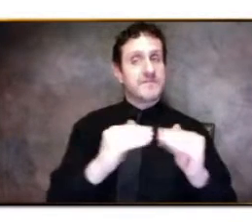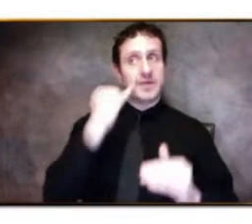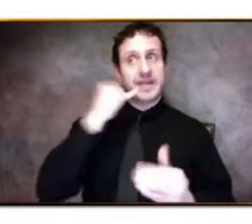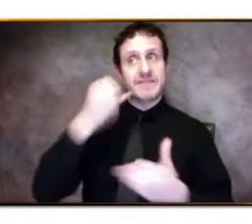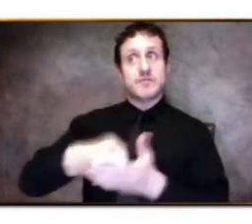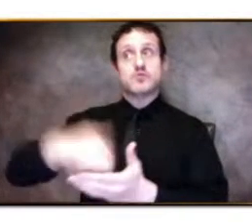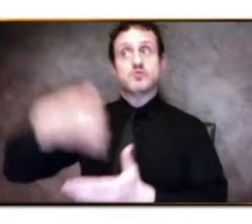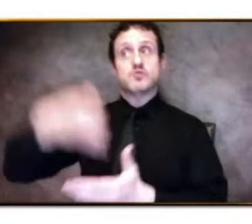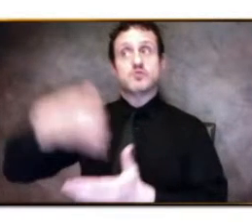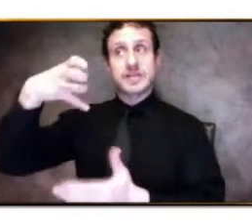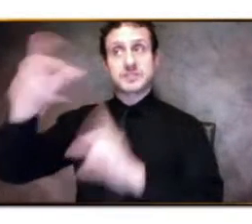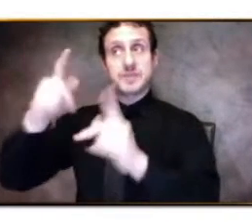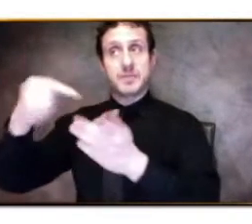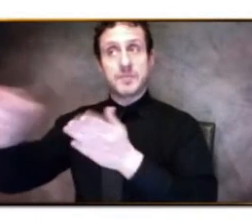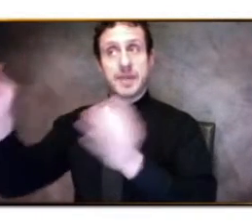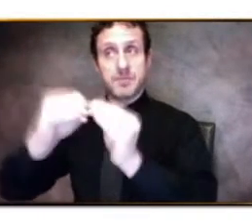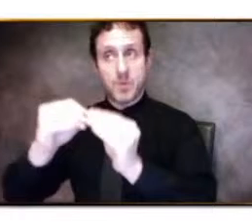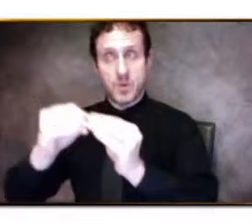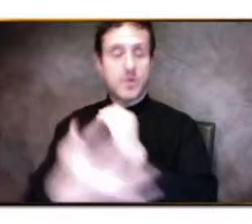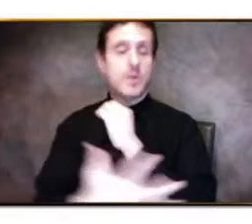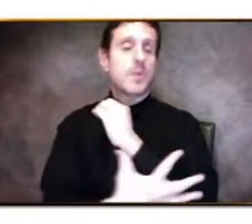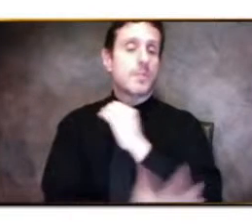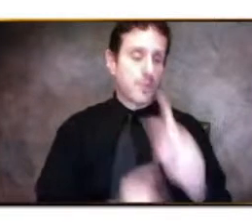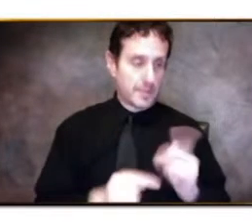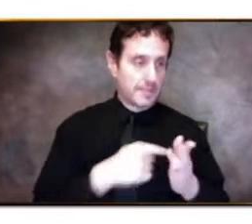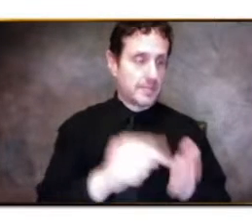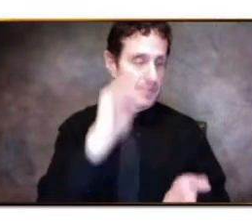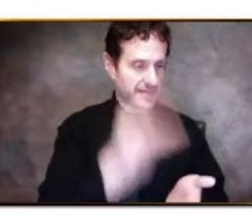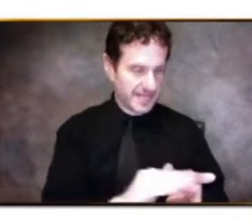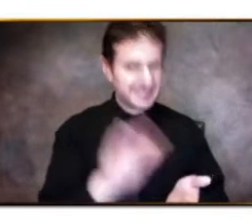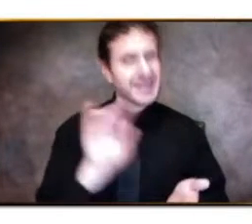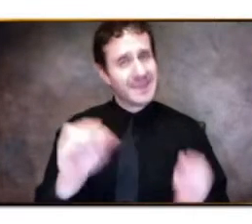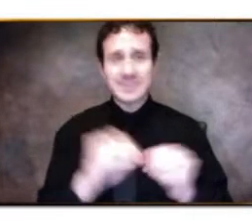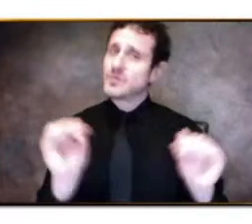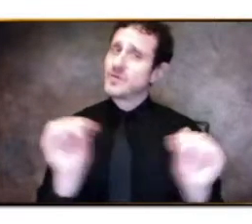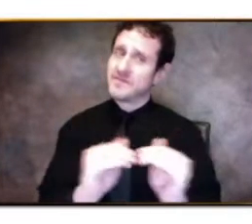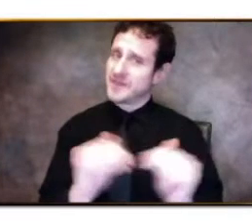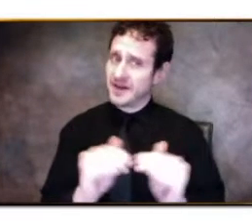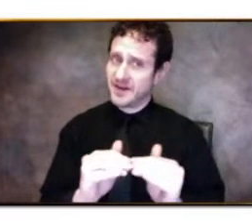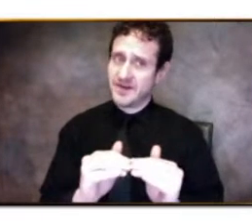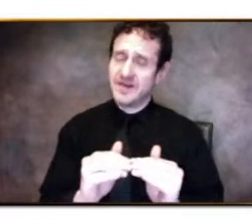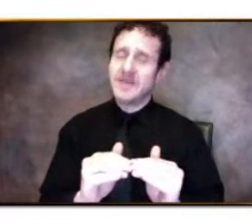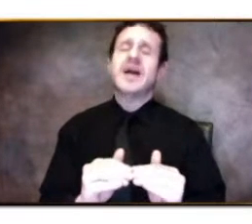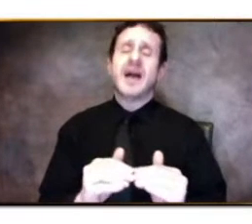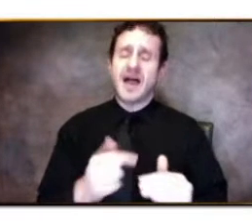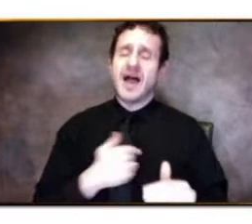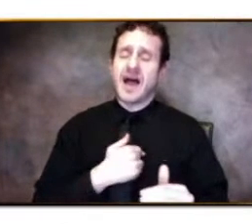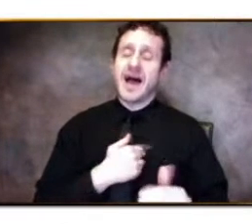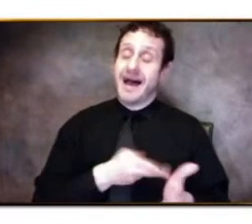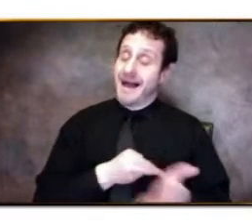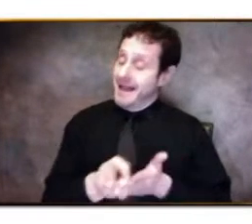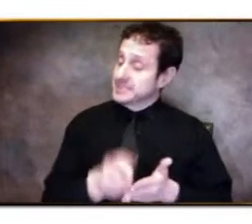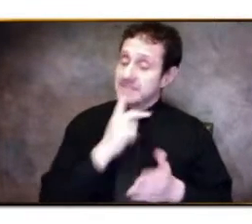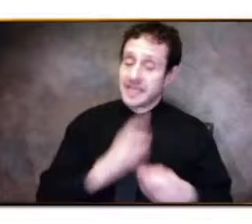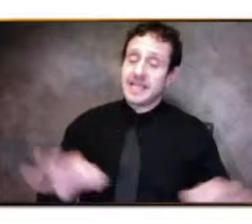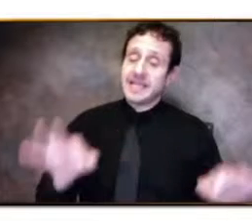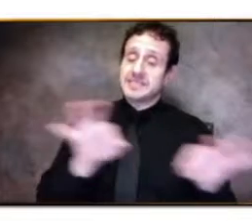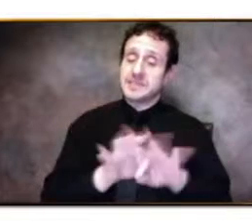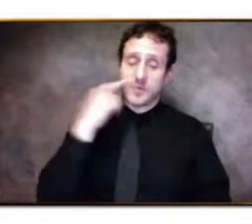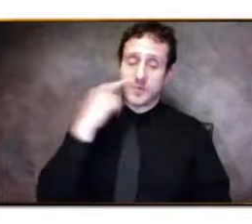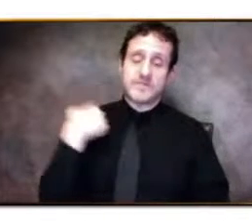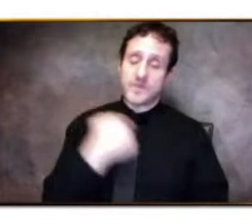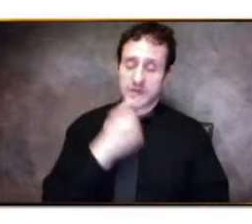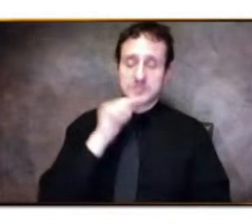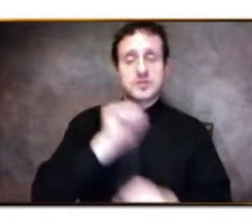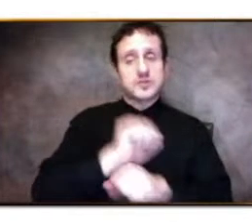for the working class. And, frankly, it's important for us to work to make our